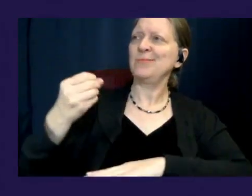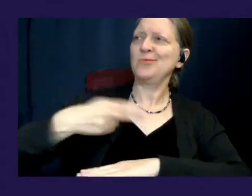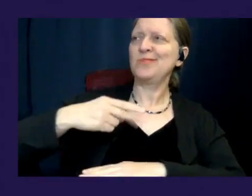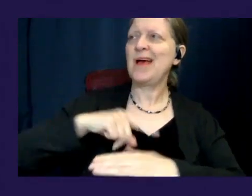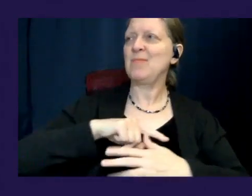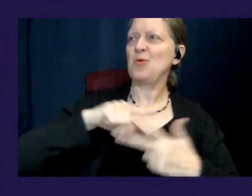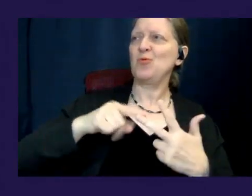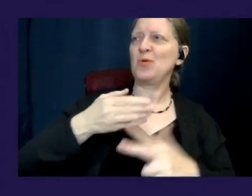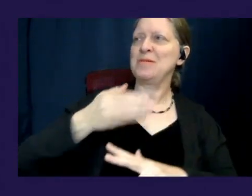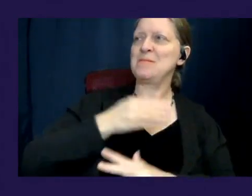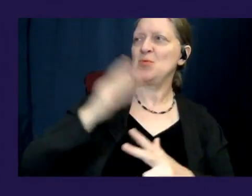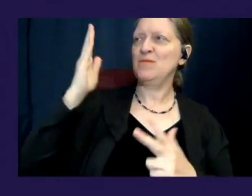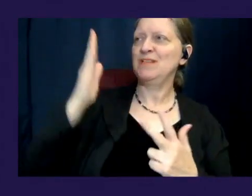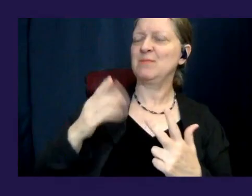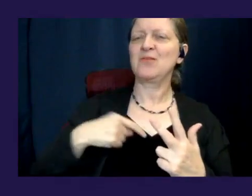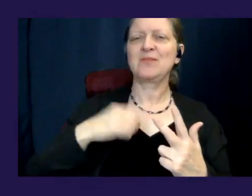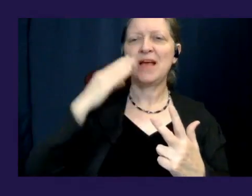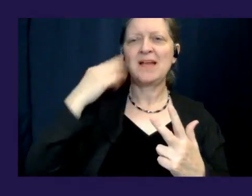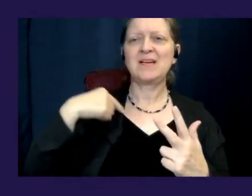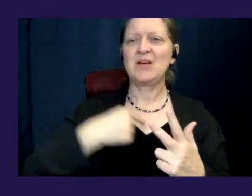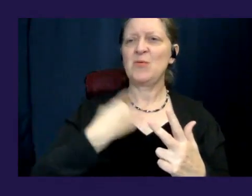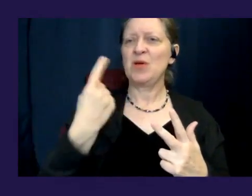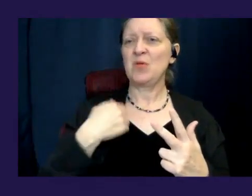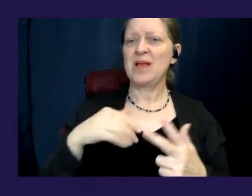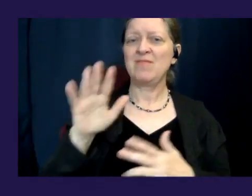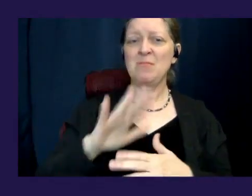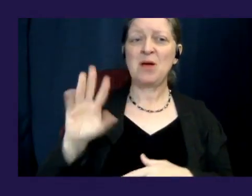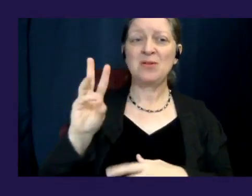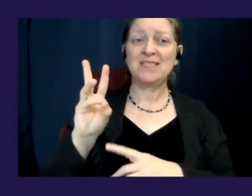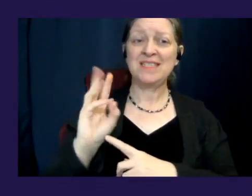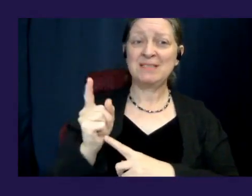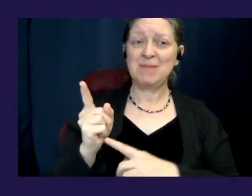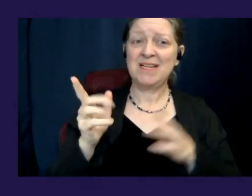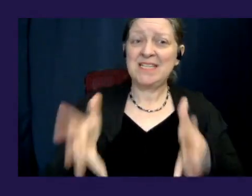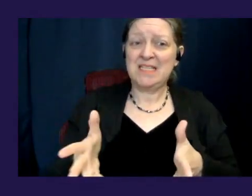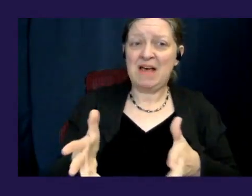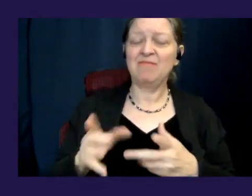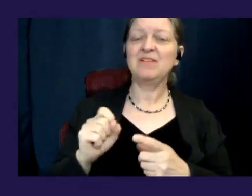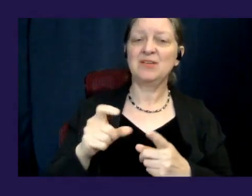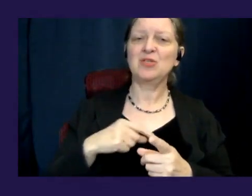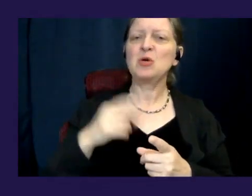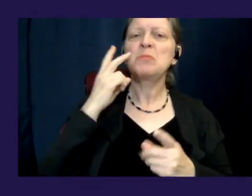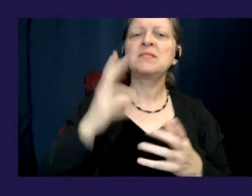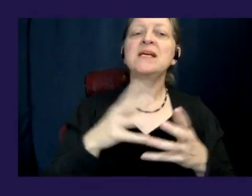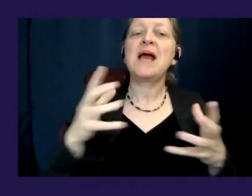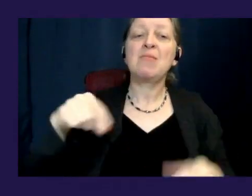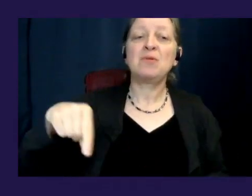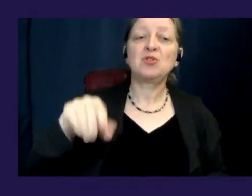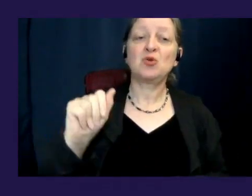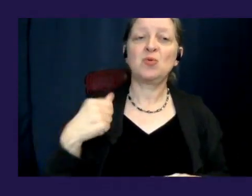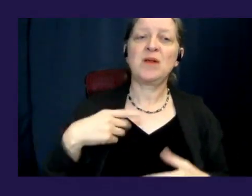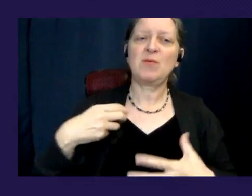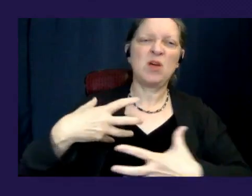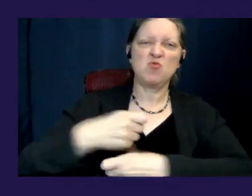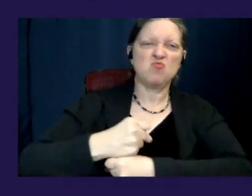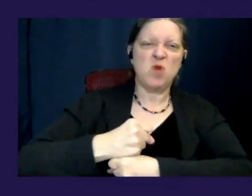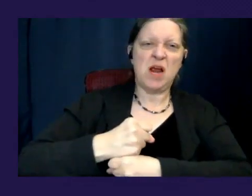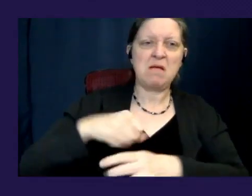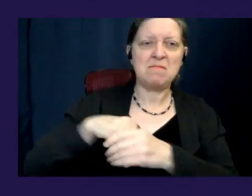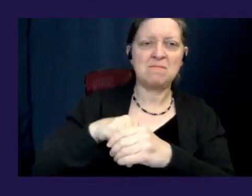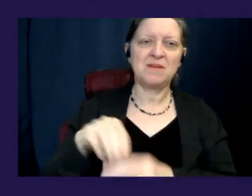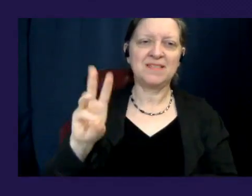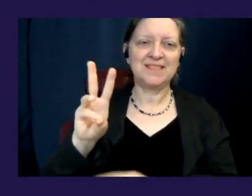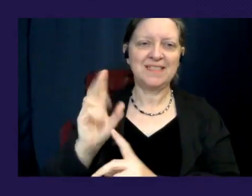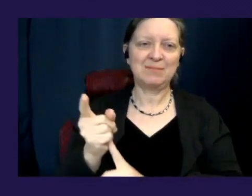so I know we only have roughly 6 minutes. So let's see how much Q&A we can cram into 6 minutes. And we